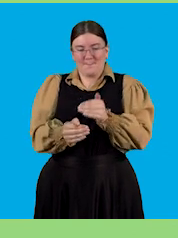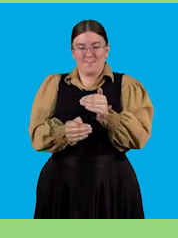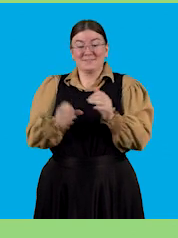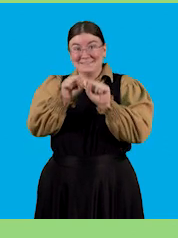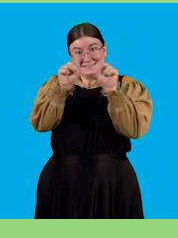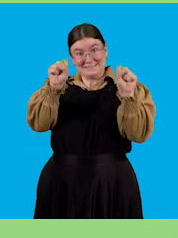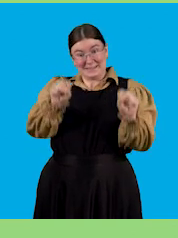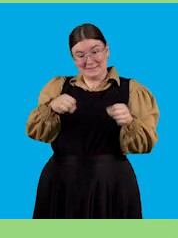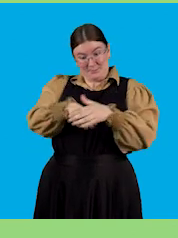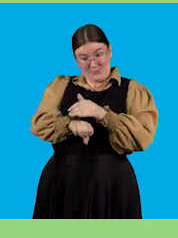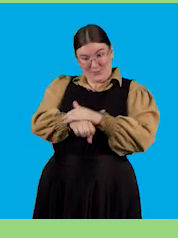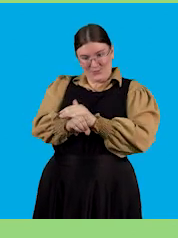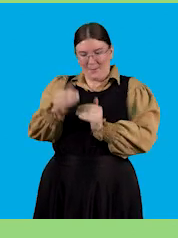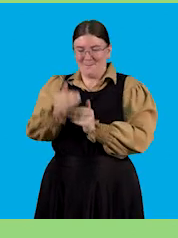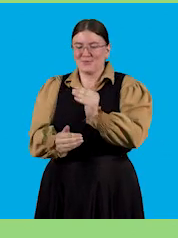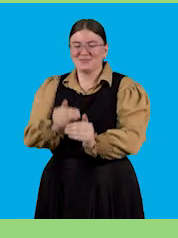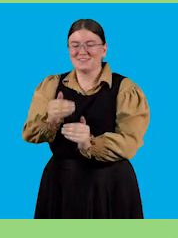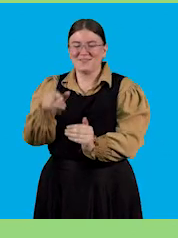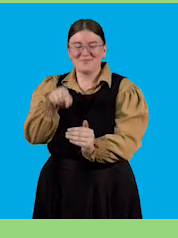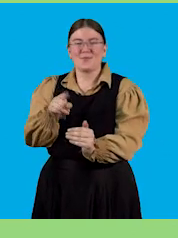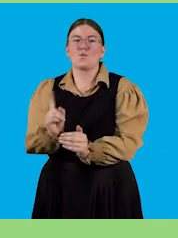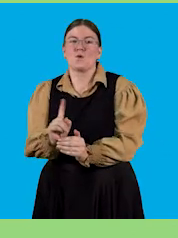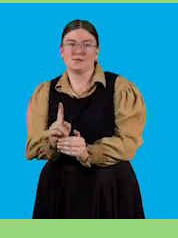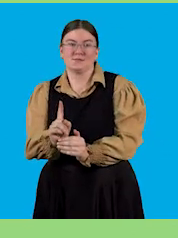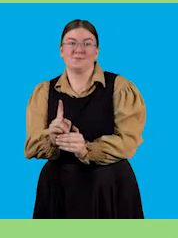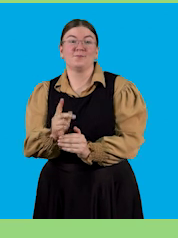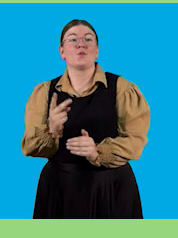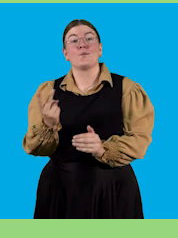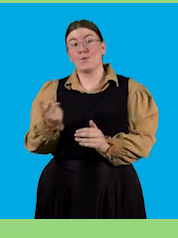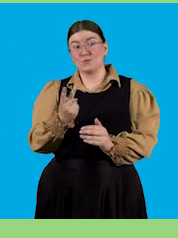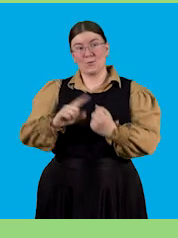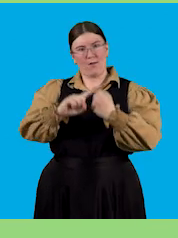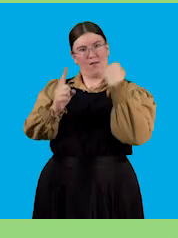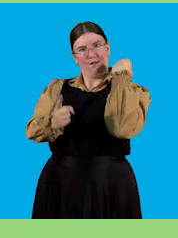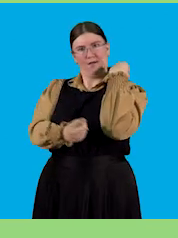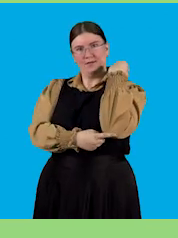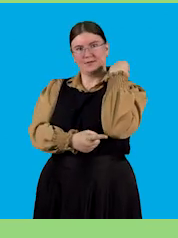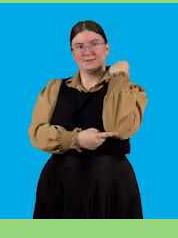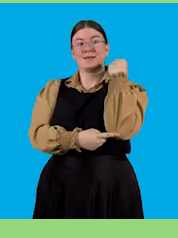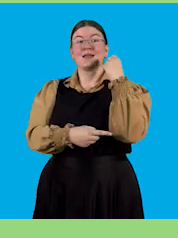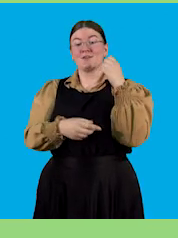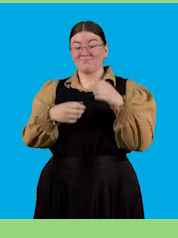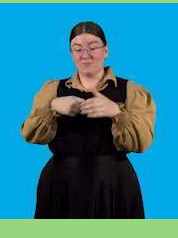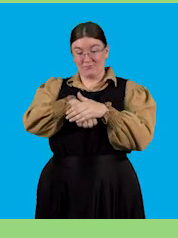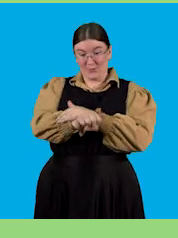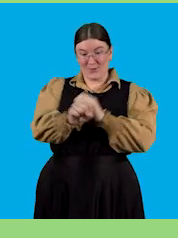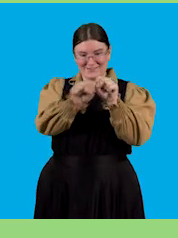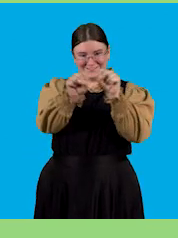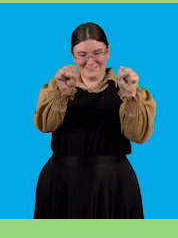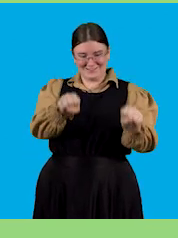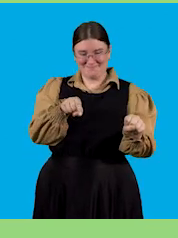system, and lastly, identify and explain the health issues of